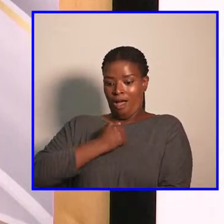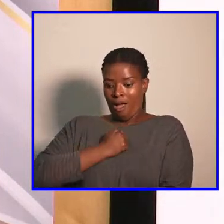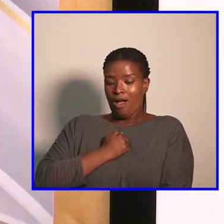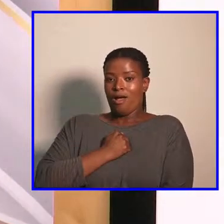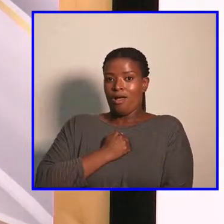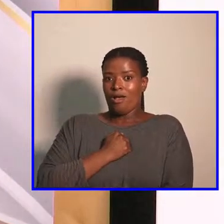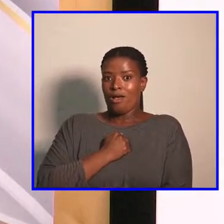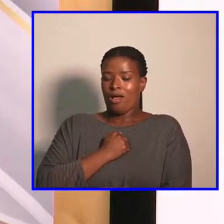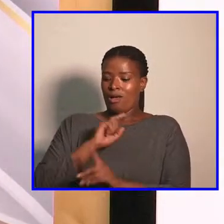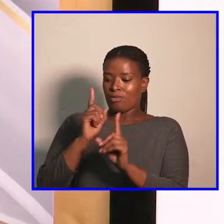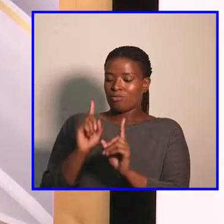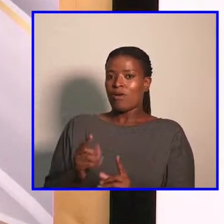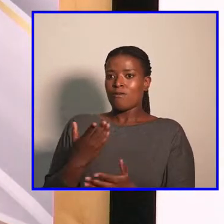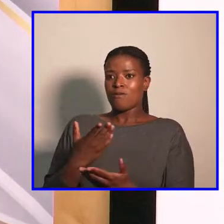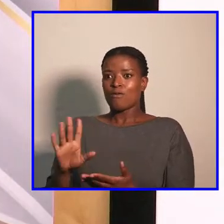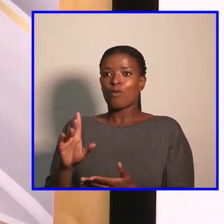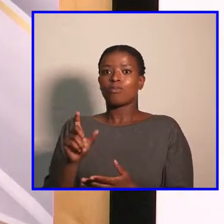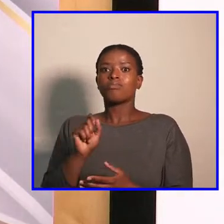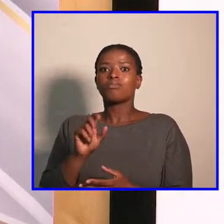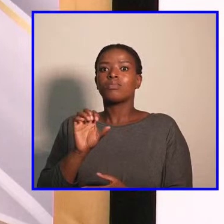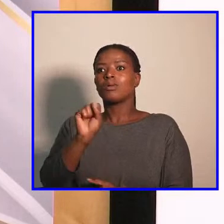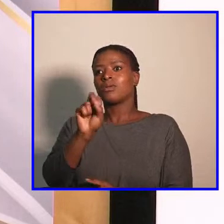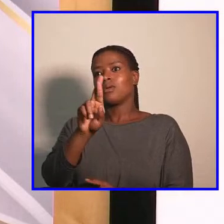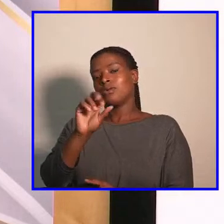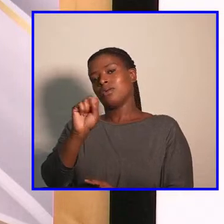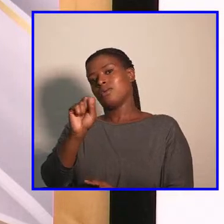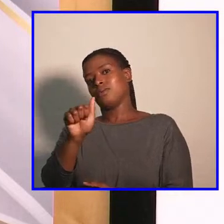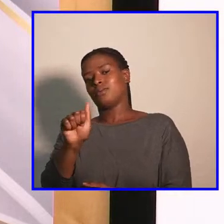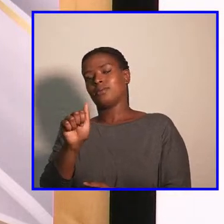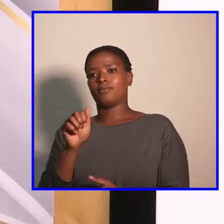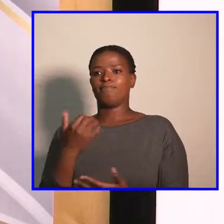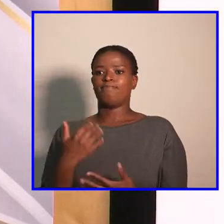this wonderful institution we call SARS.